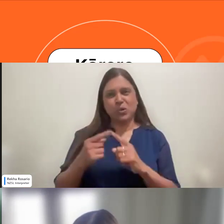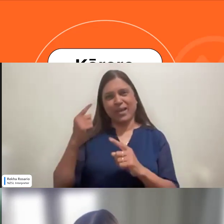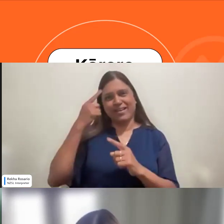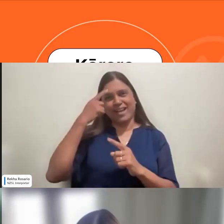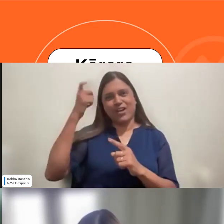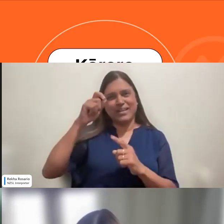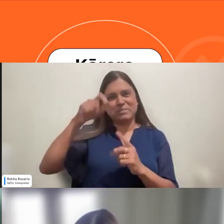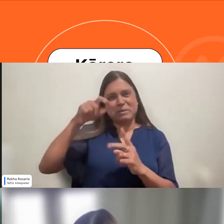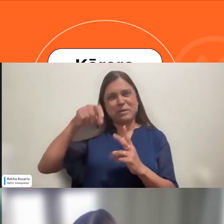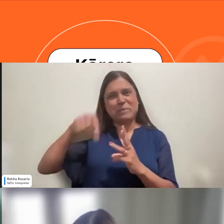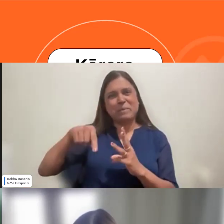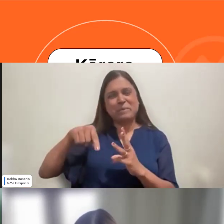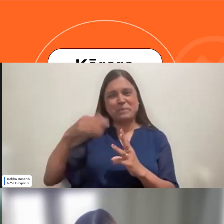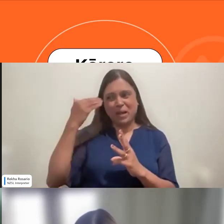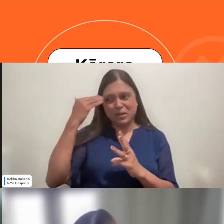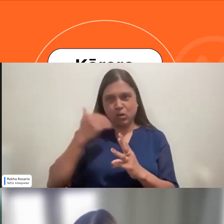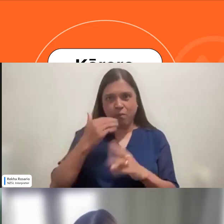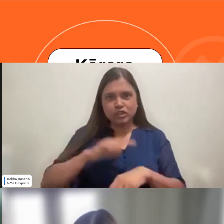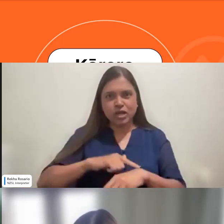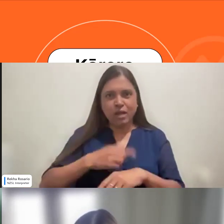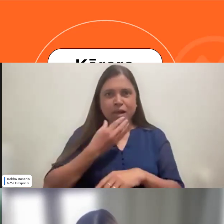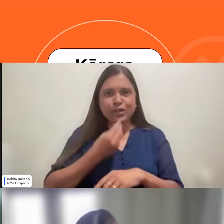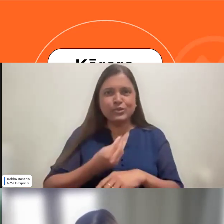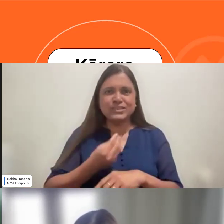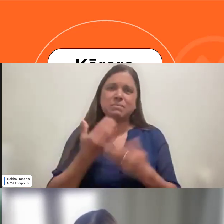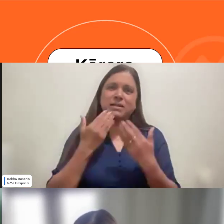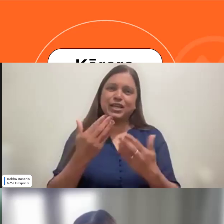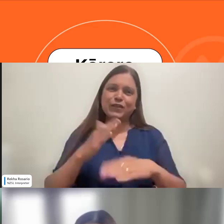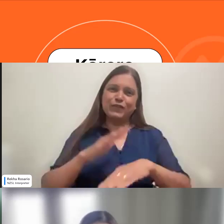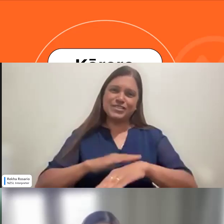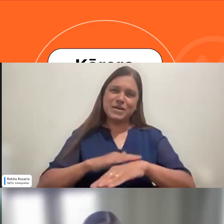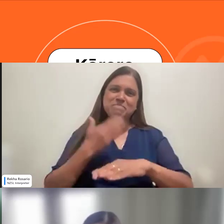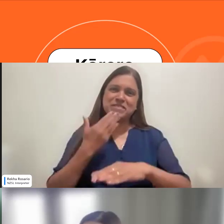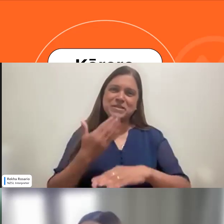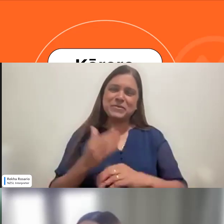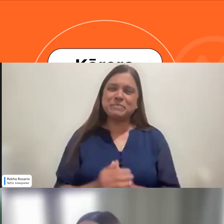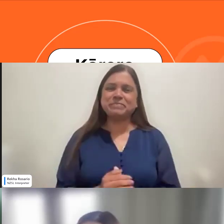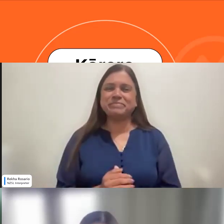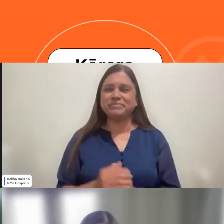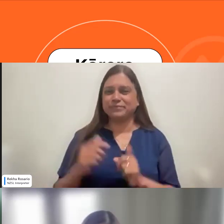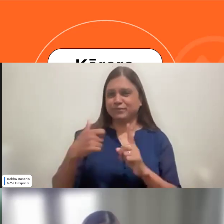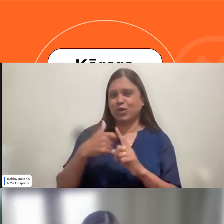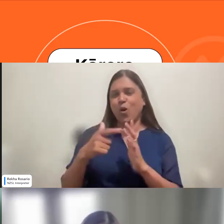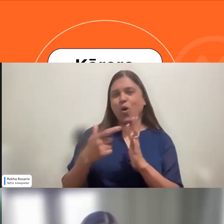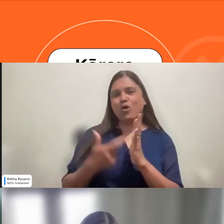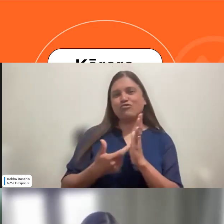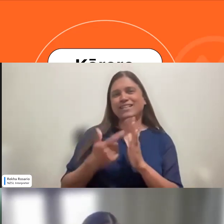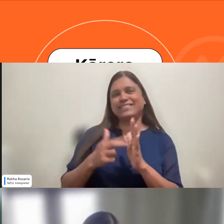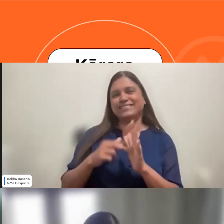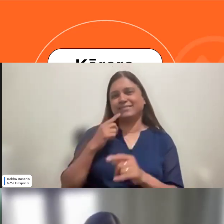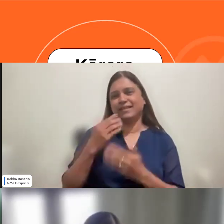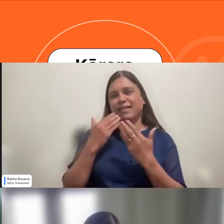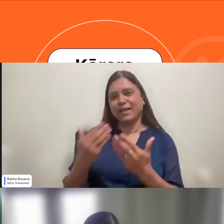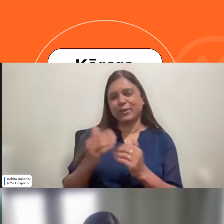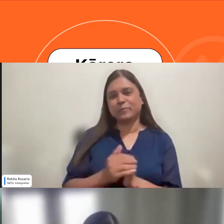I'm not sure how much time I used up, but thank you for the time. Thank you very much. Okay,